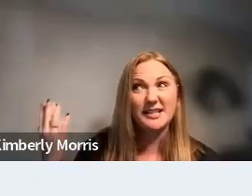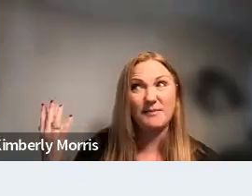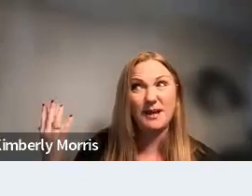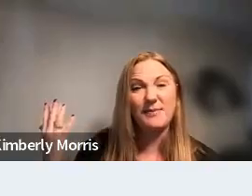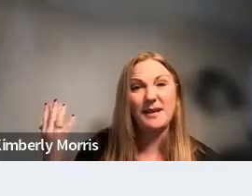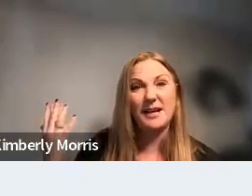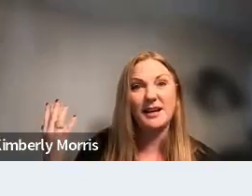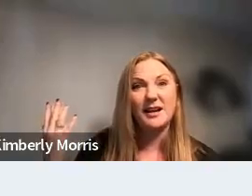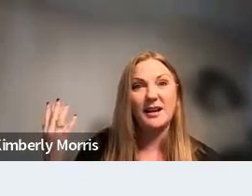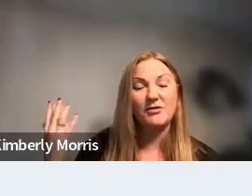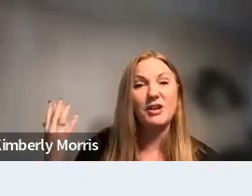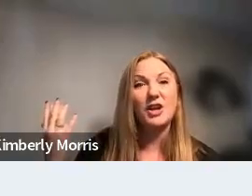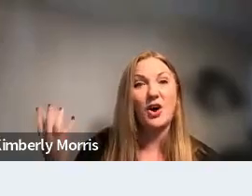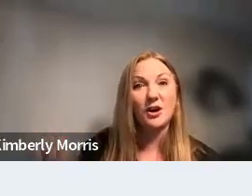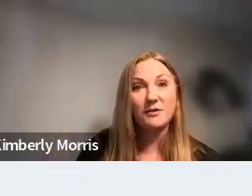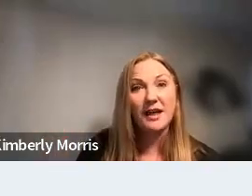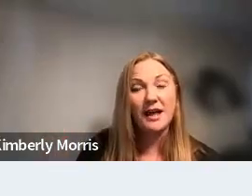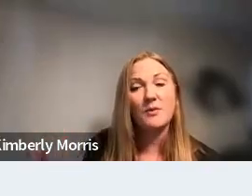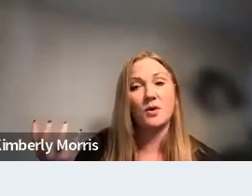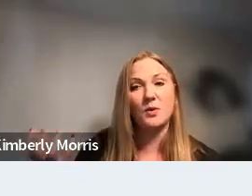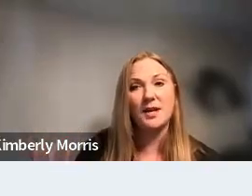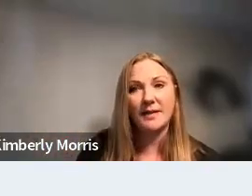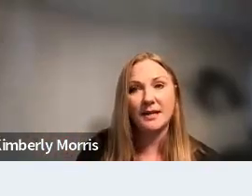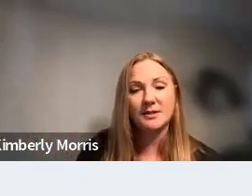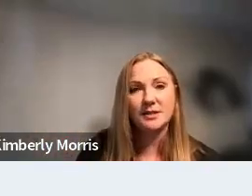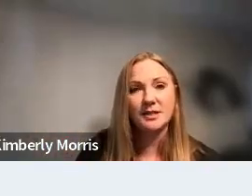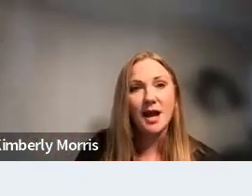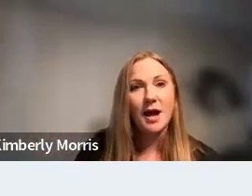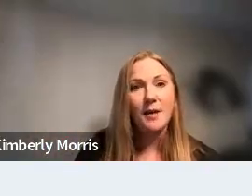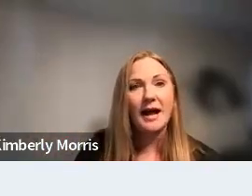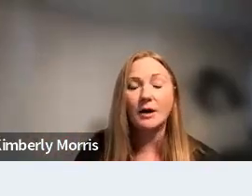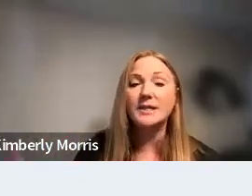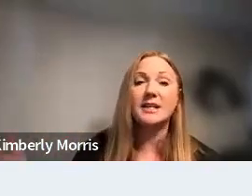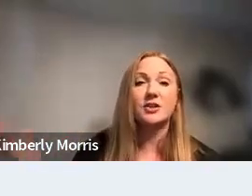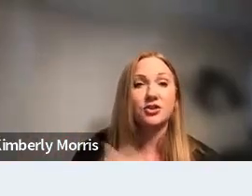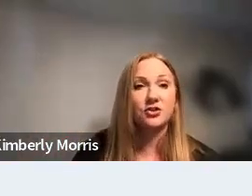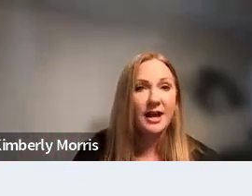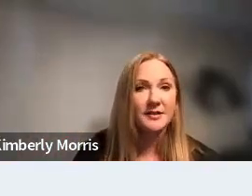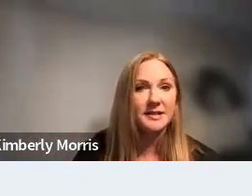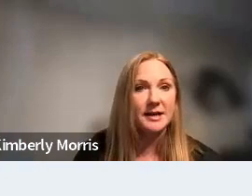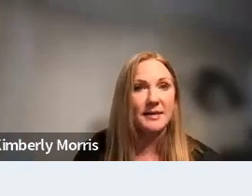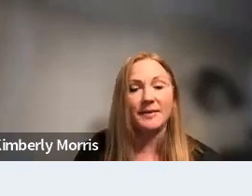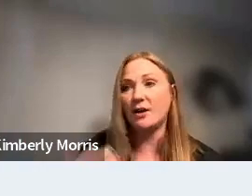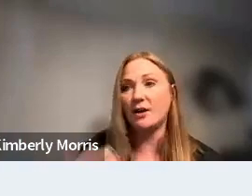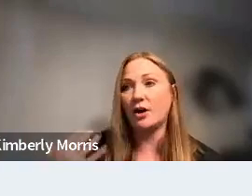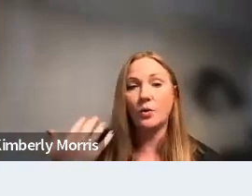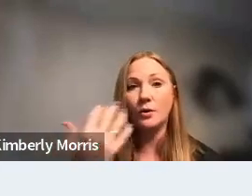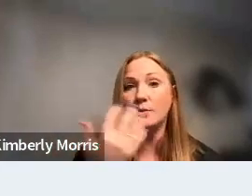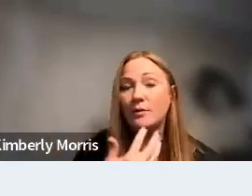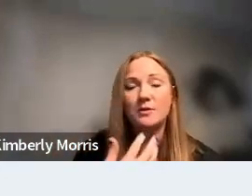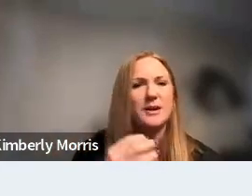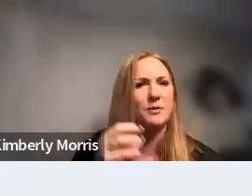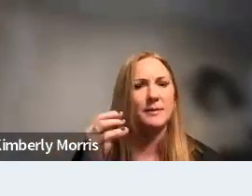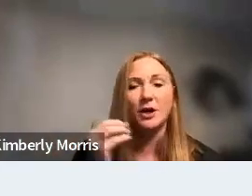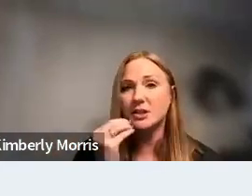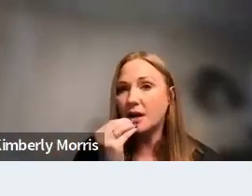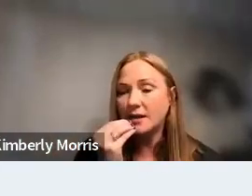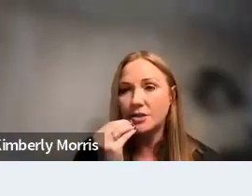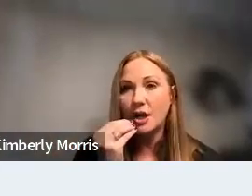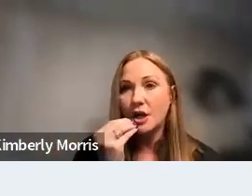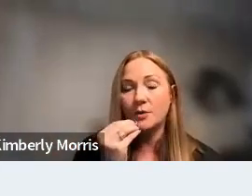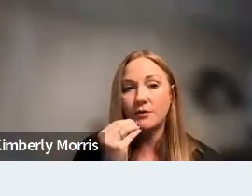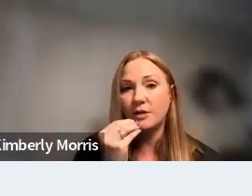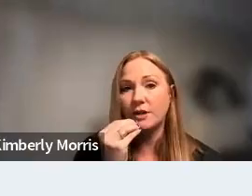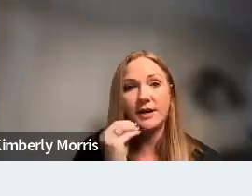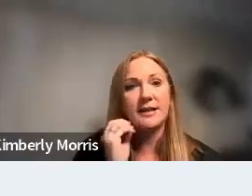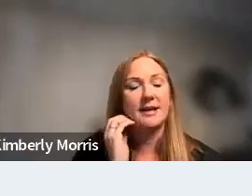on the things that might be really hard for them or weak muscles, but how do we take the strengths? Maybe our oral movement is better. Maybe our